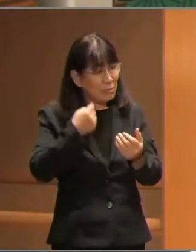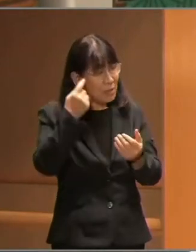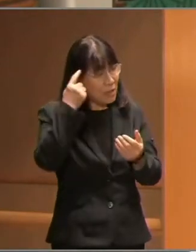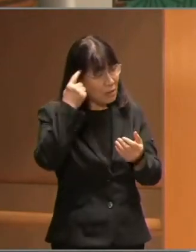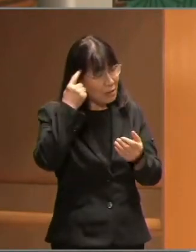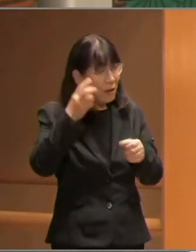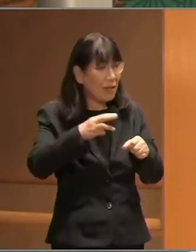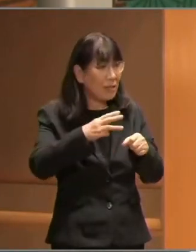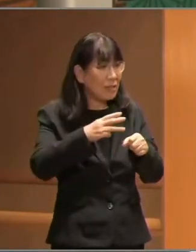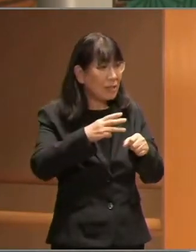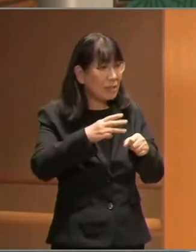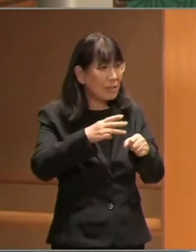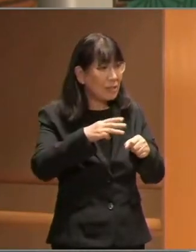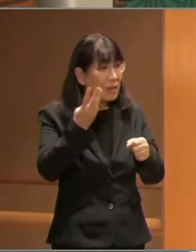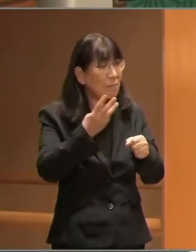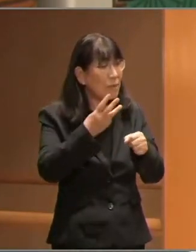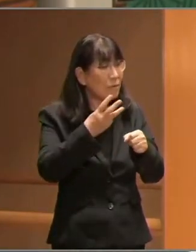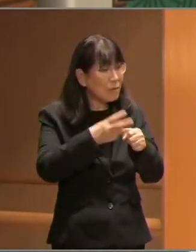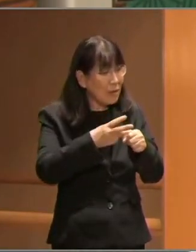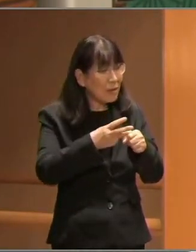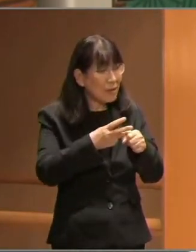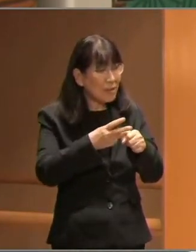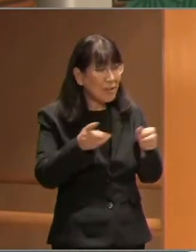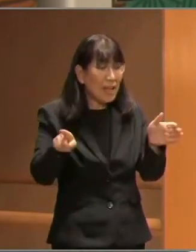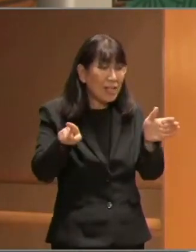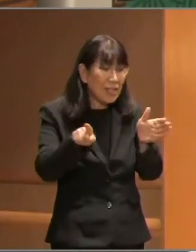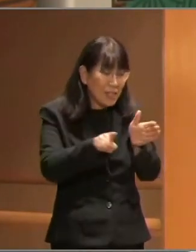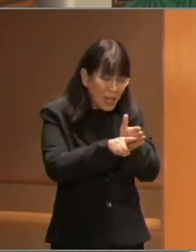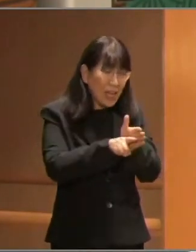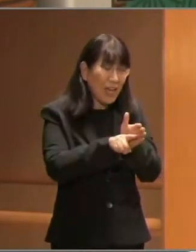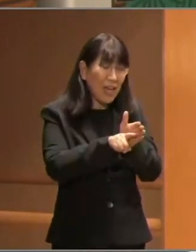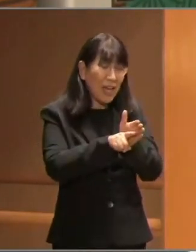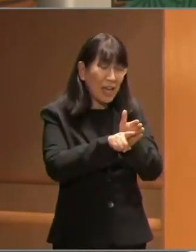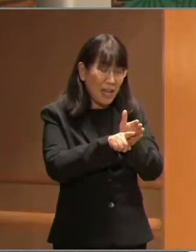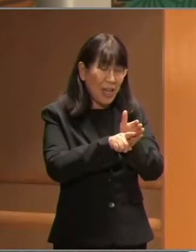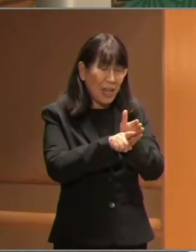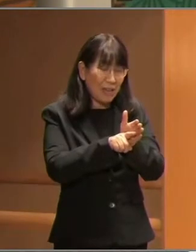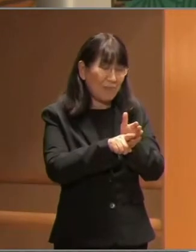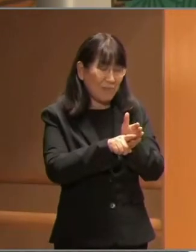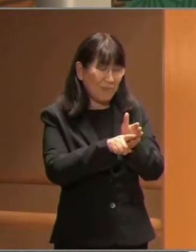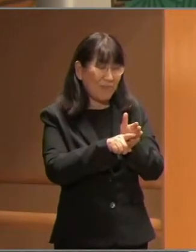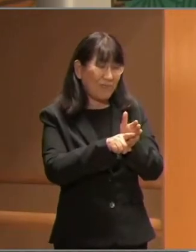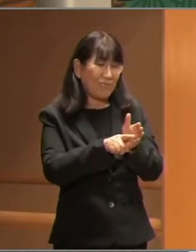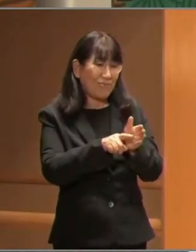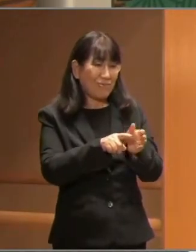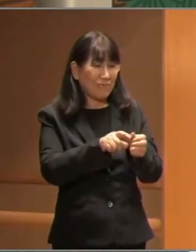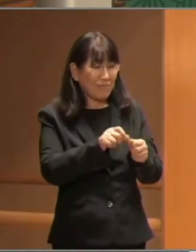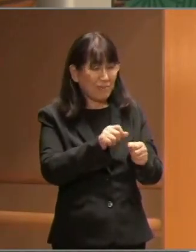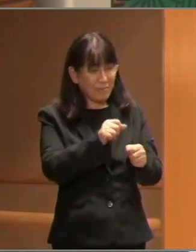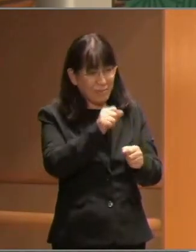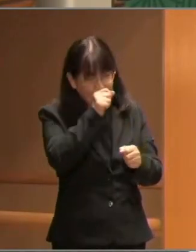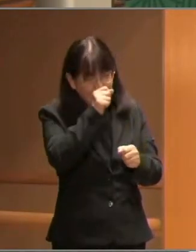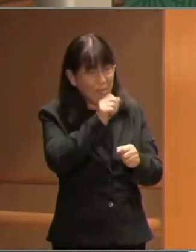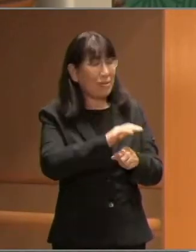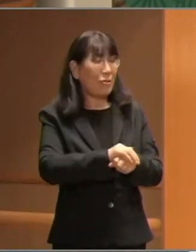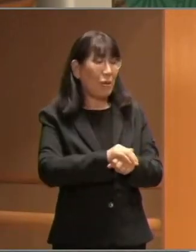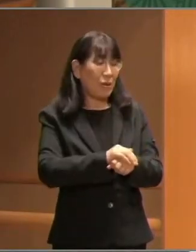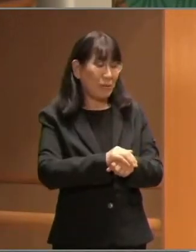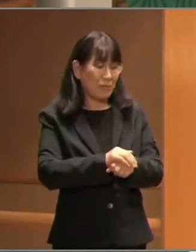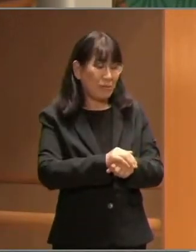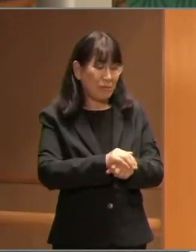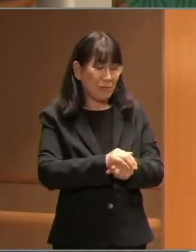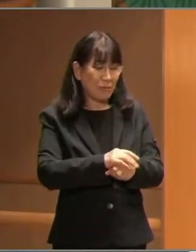are very important for paper to become stronger. It requires 3 years to become full-fledged.